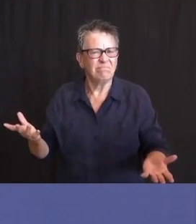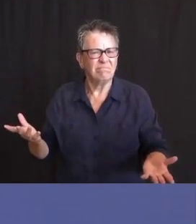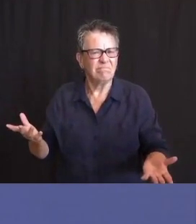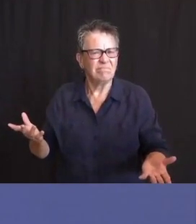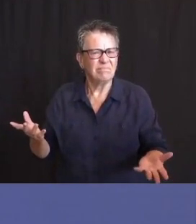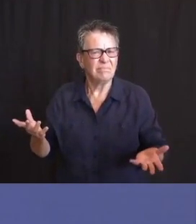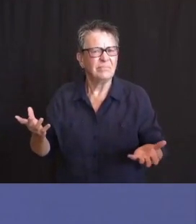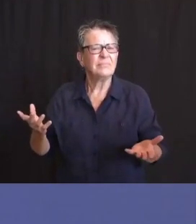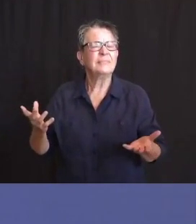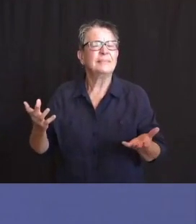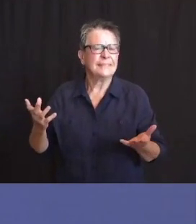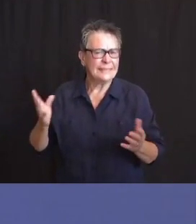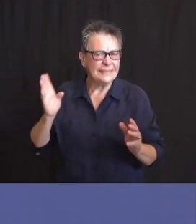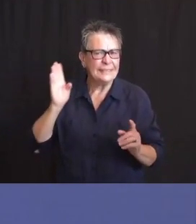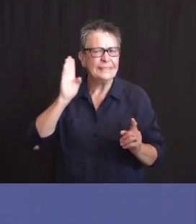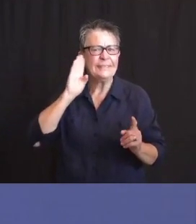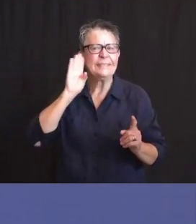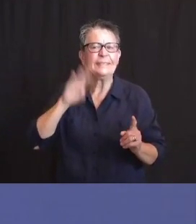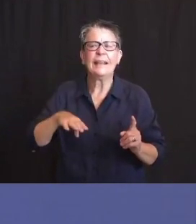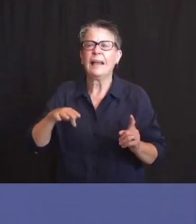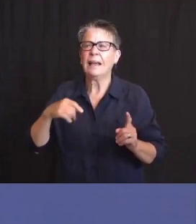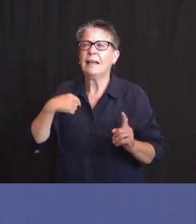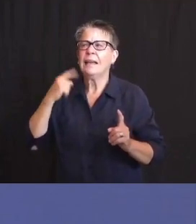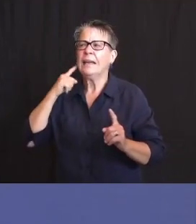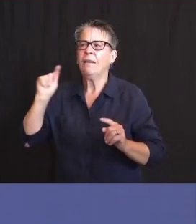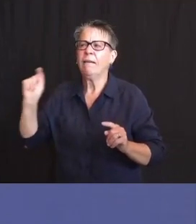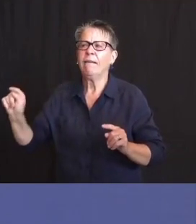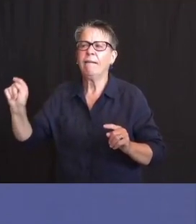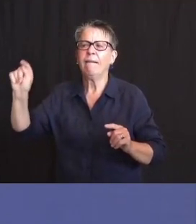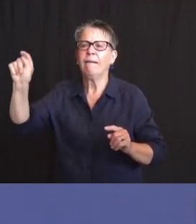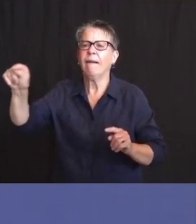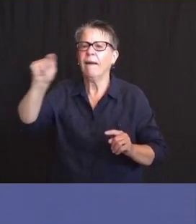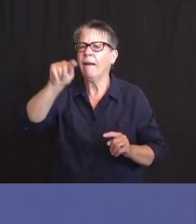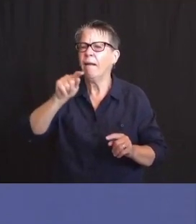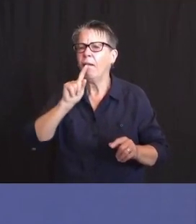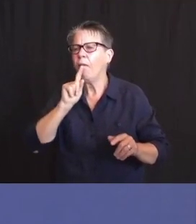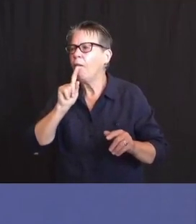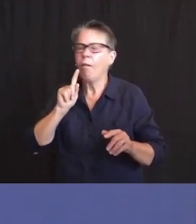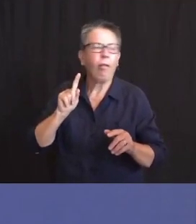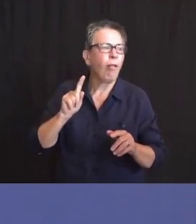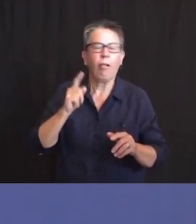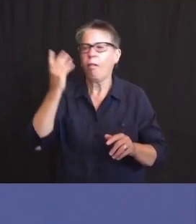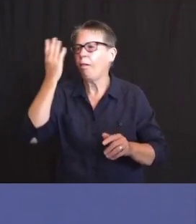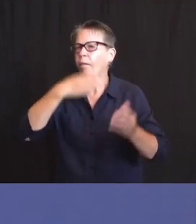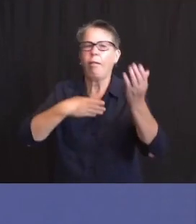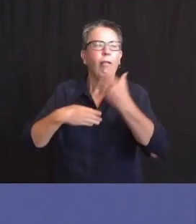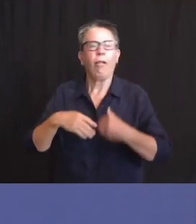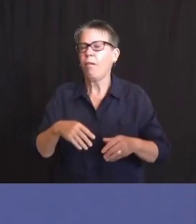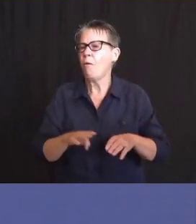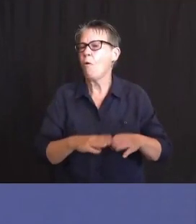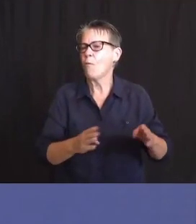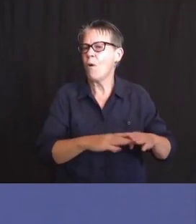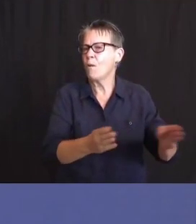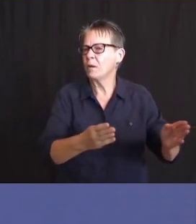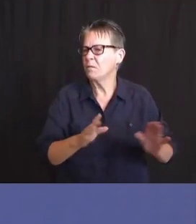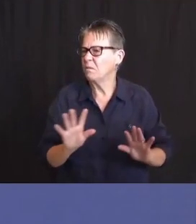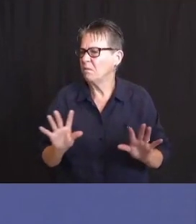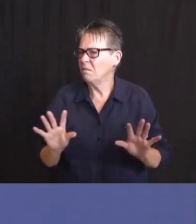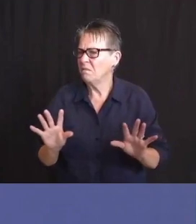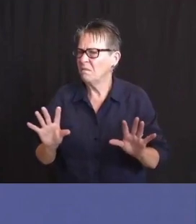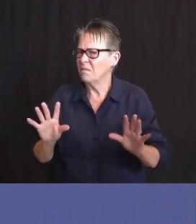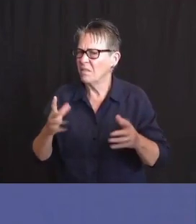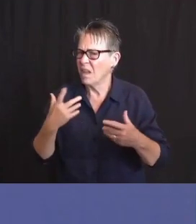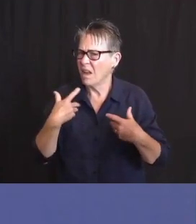And, you know, as I said, I mentioned, we're putting up the alarms